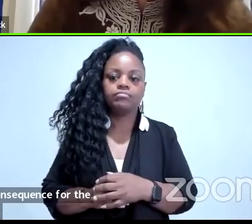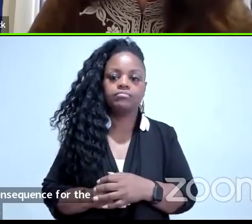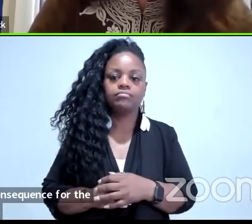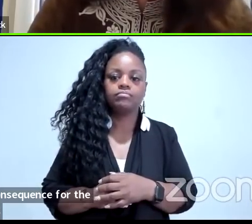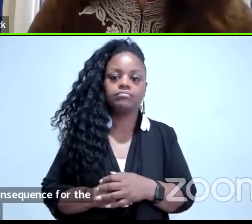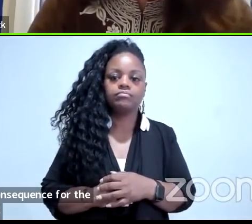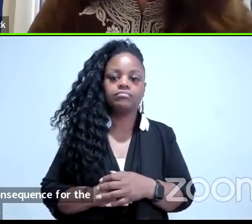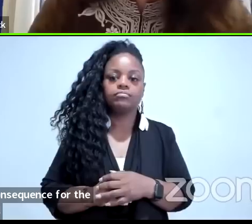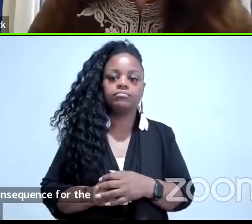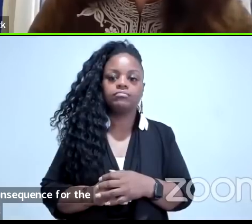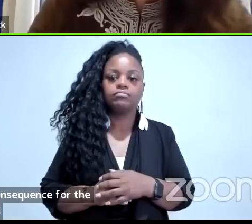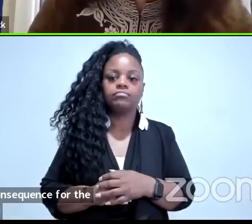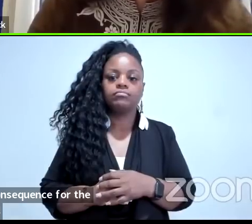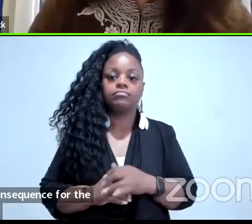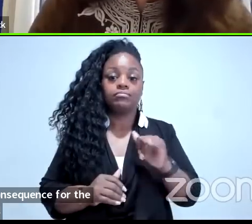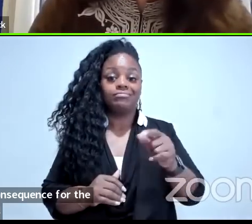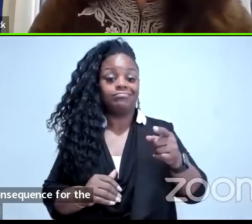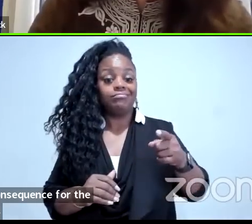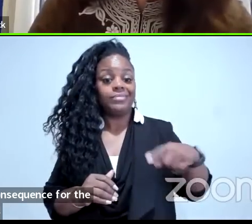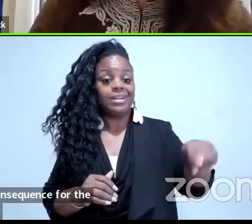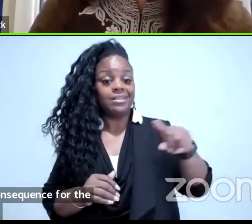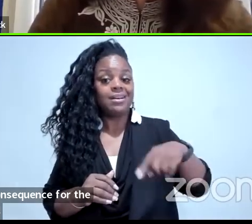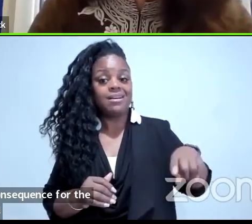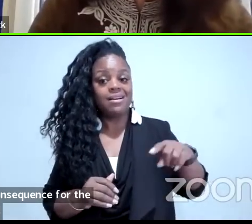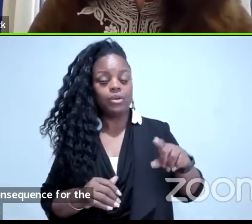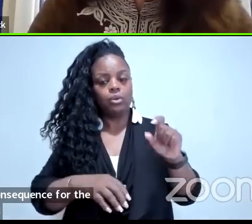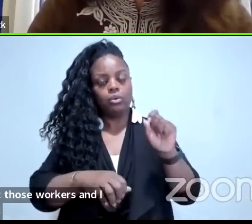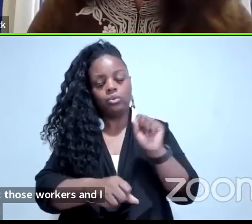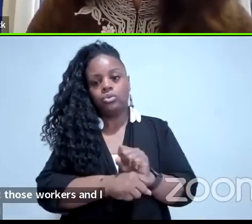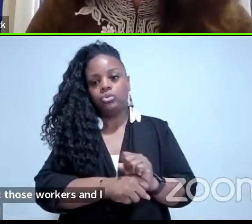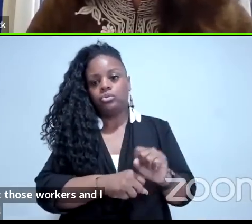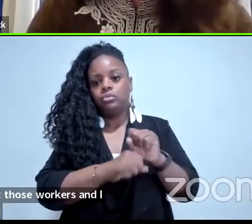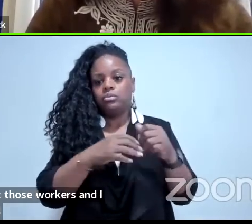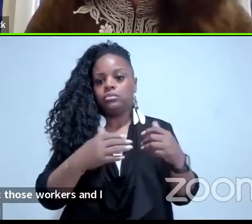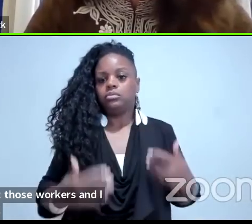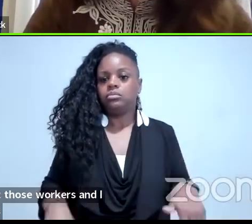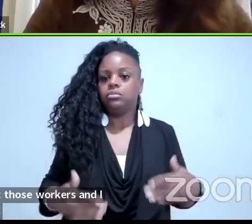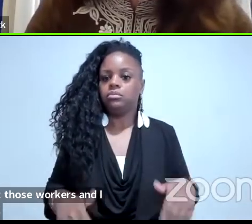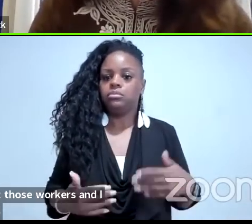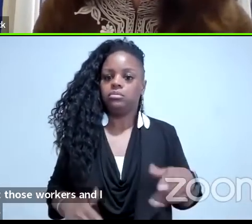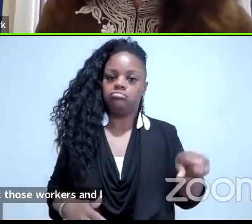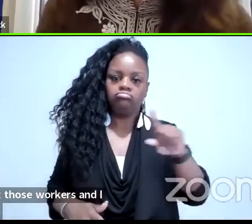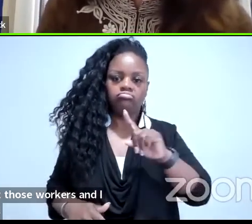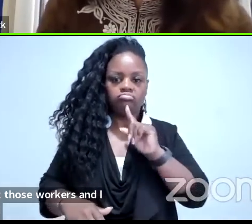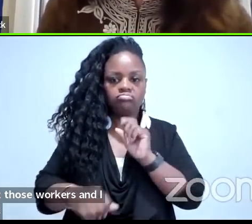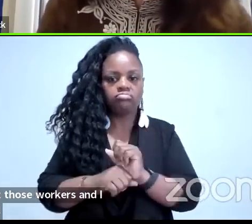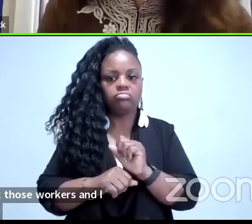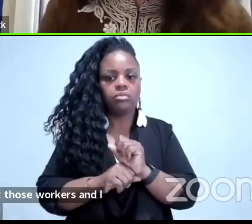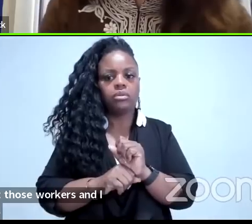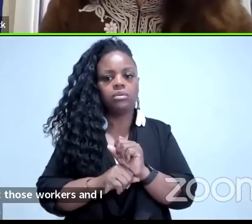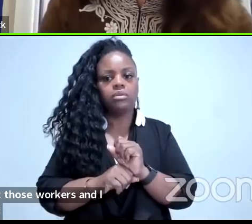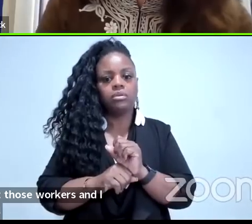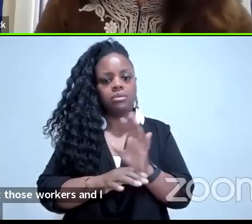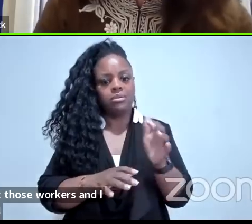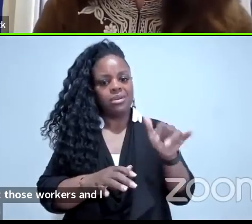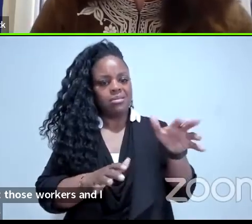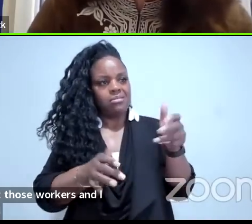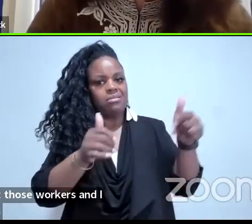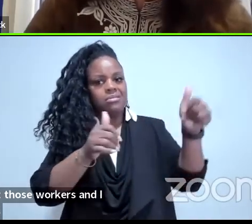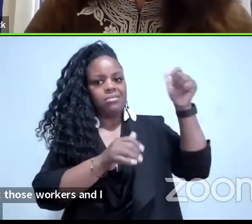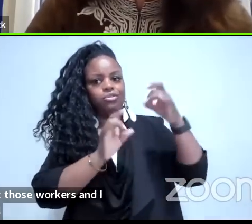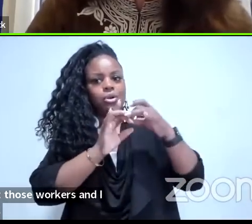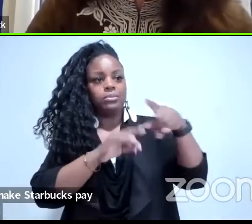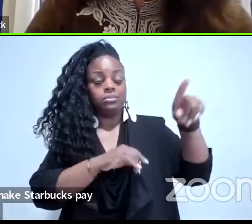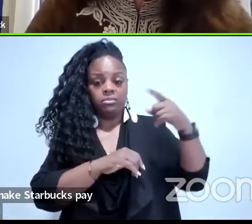those workers. And I think it's going to take all of us to make Starbucks pay that consequence. But I mean, the RWDSU not